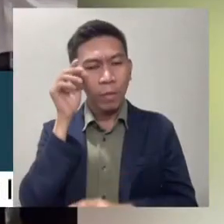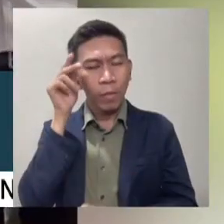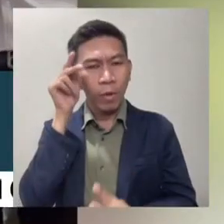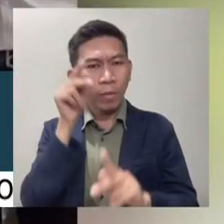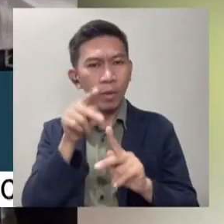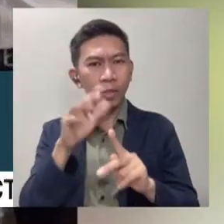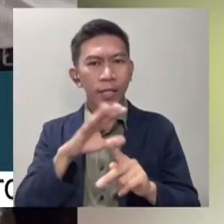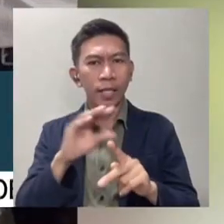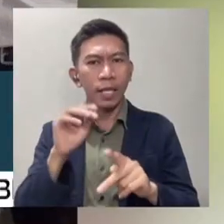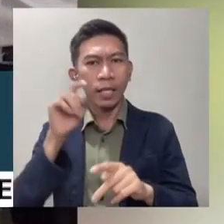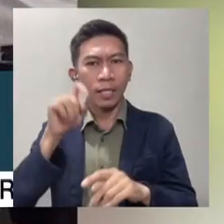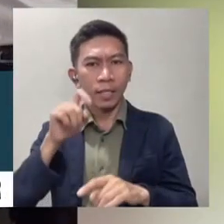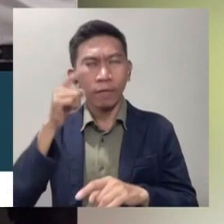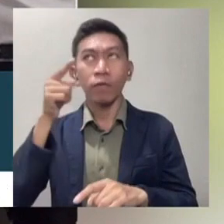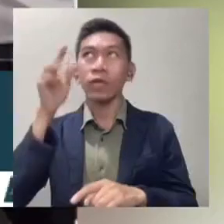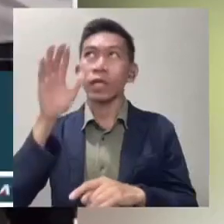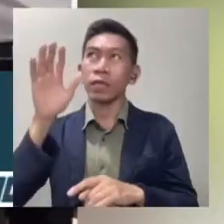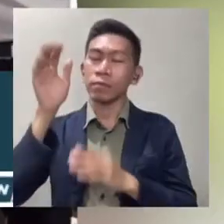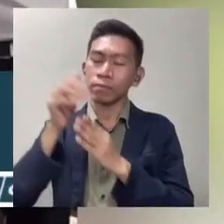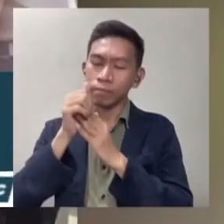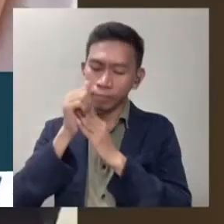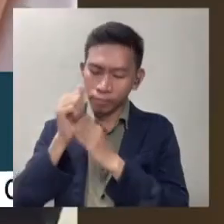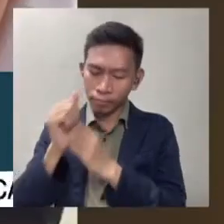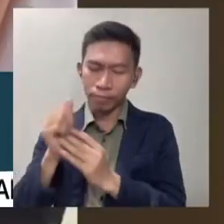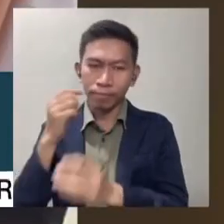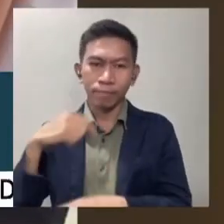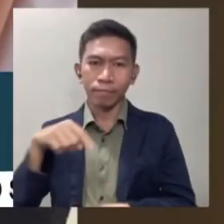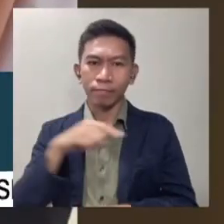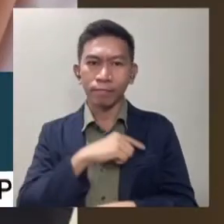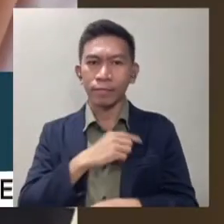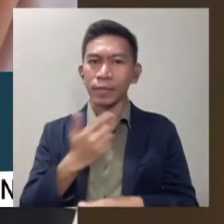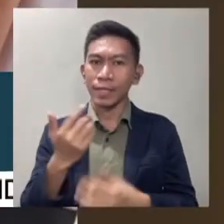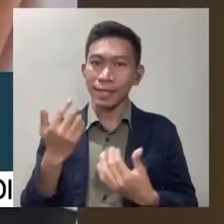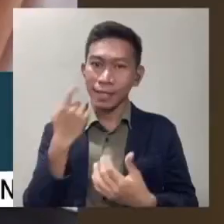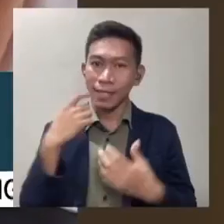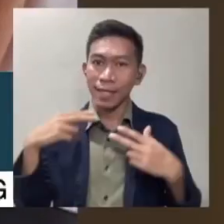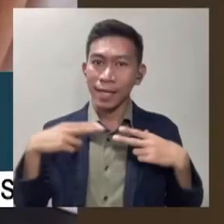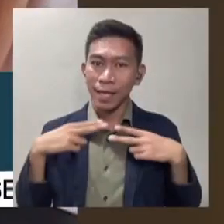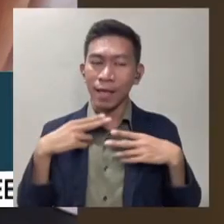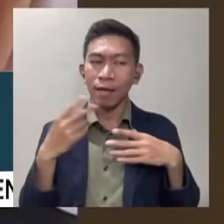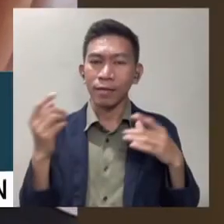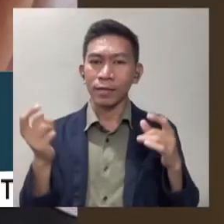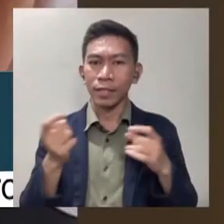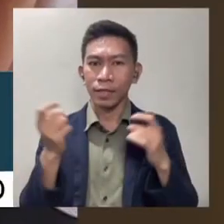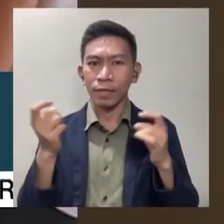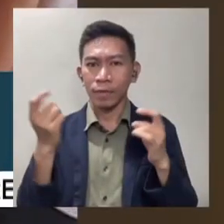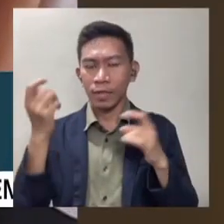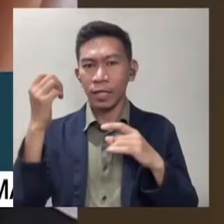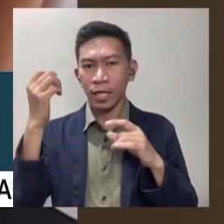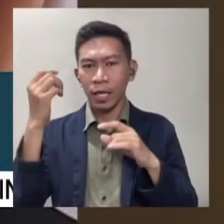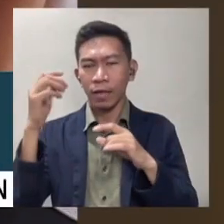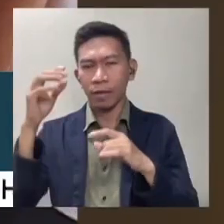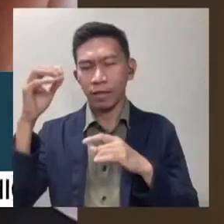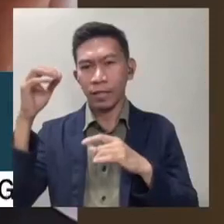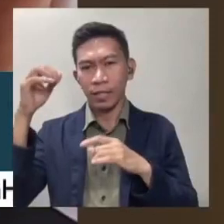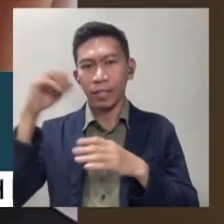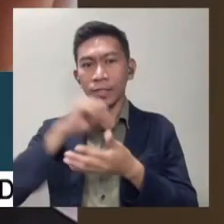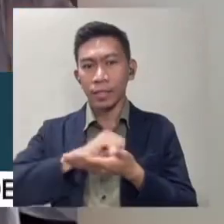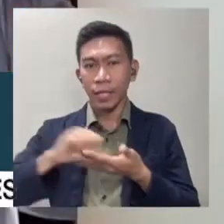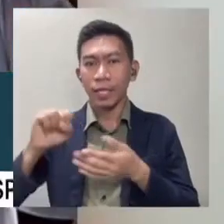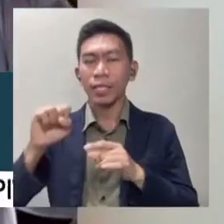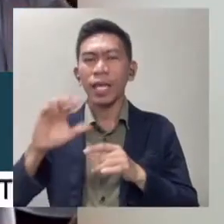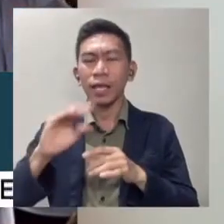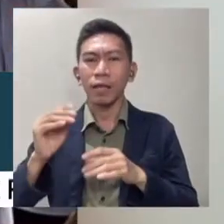unceasing need for God's guidance during the holidays that celebrate the saints' staunch devotion and the legacies of those who have